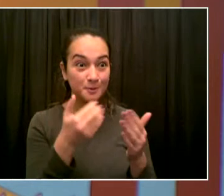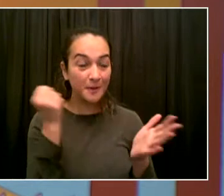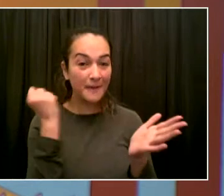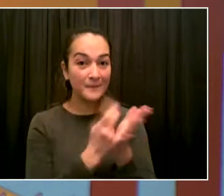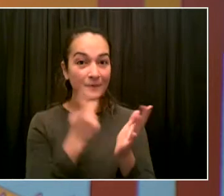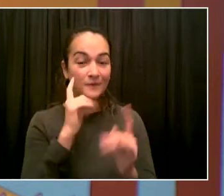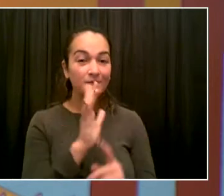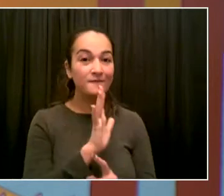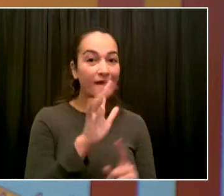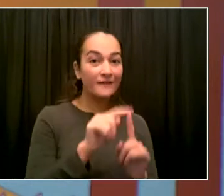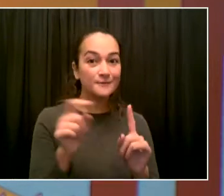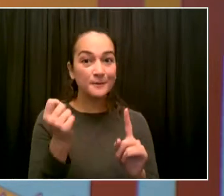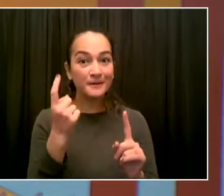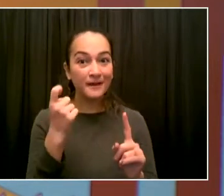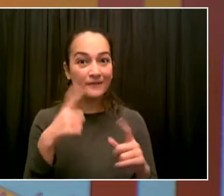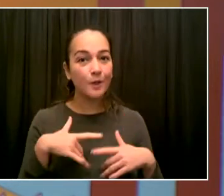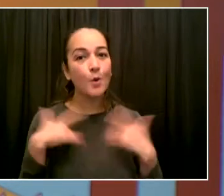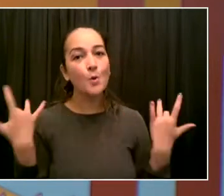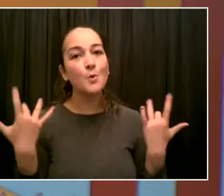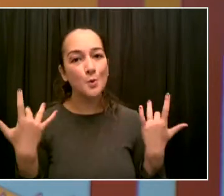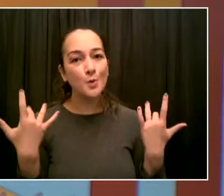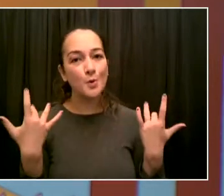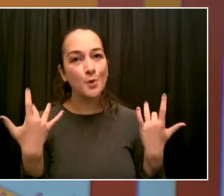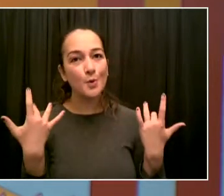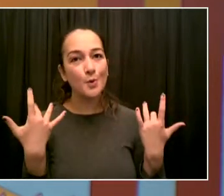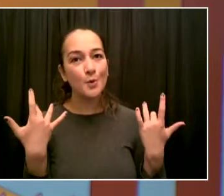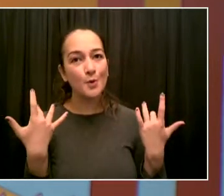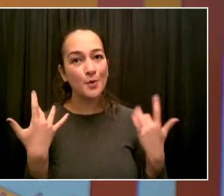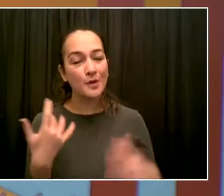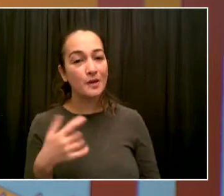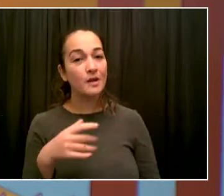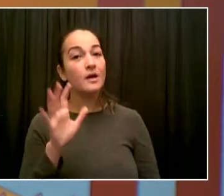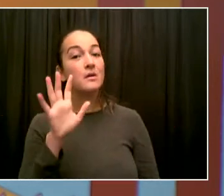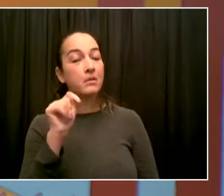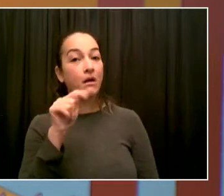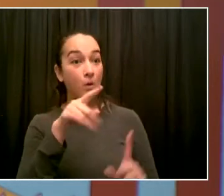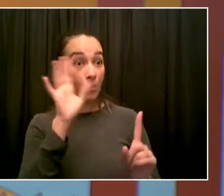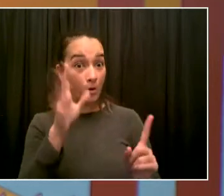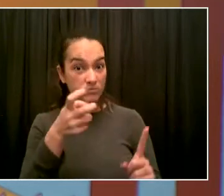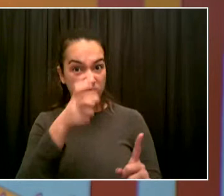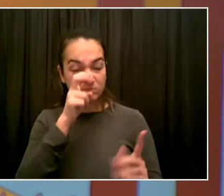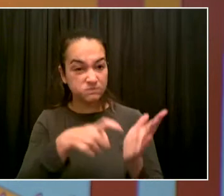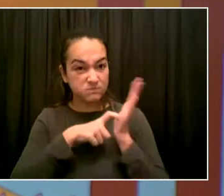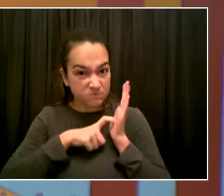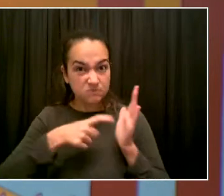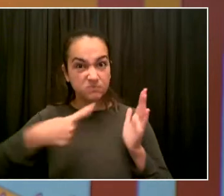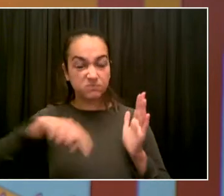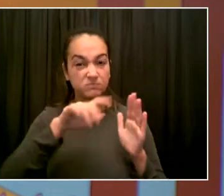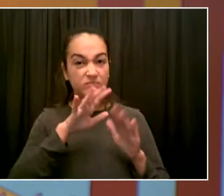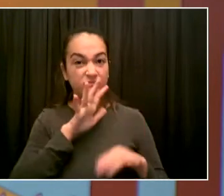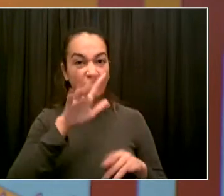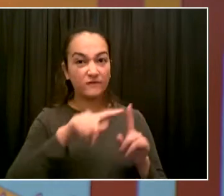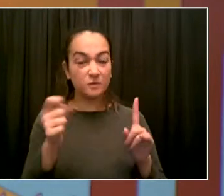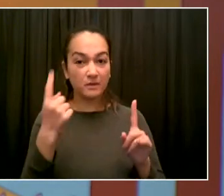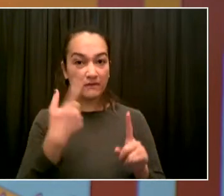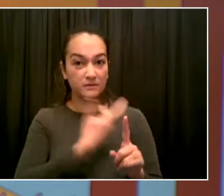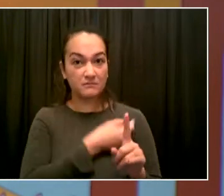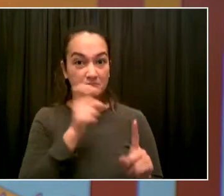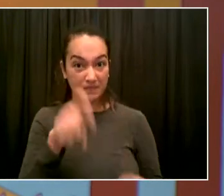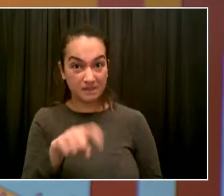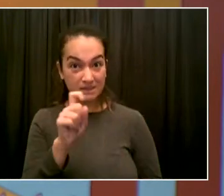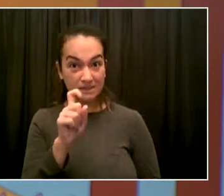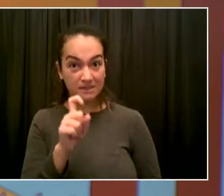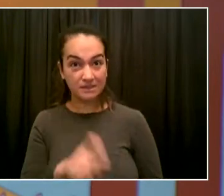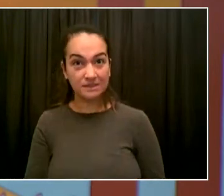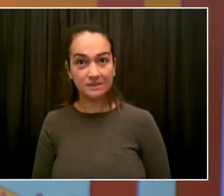Yes, for students, yes. Not at this time, no. We still believe, I believe fundamentally, the goal is to get our kids